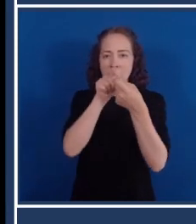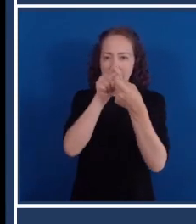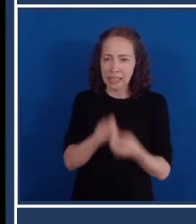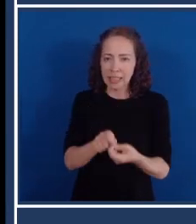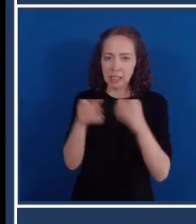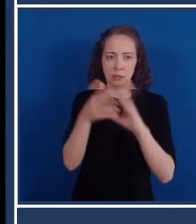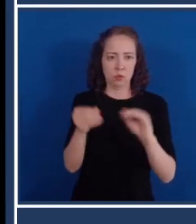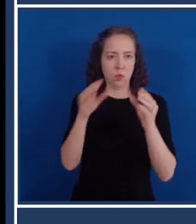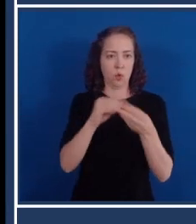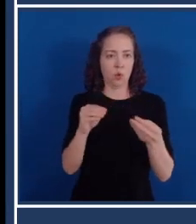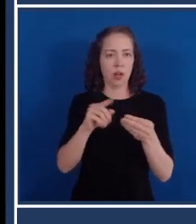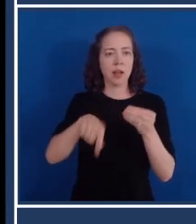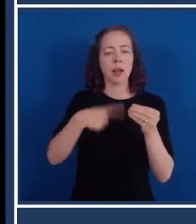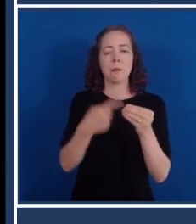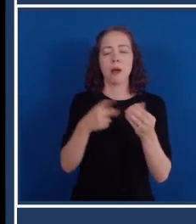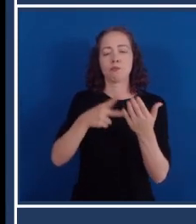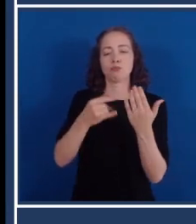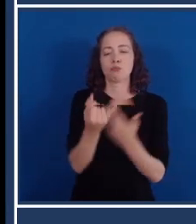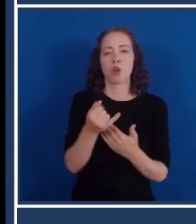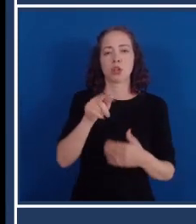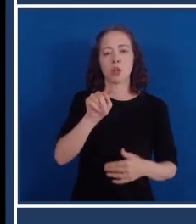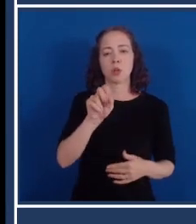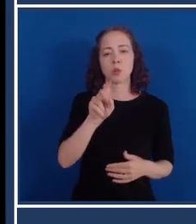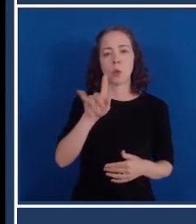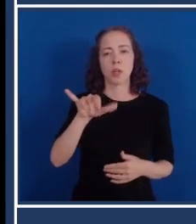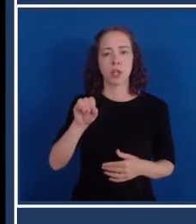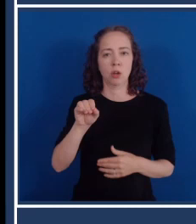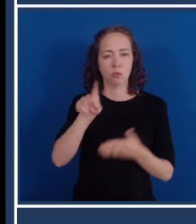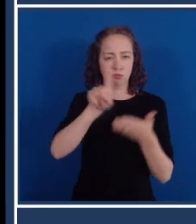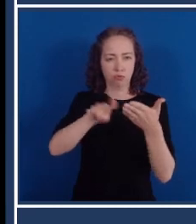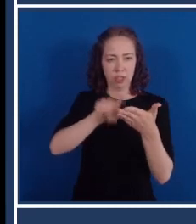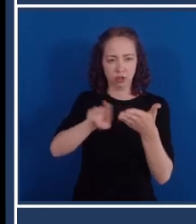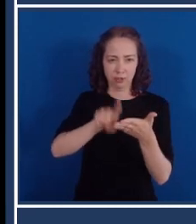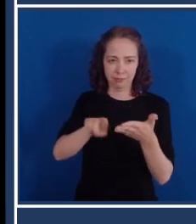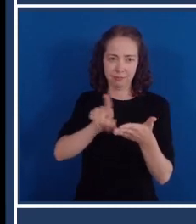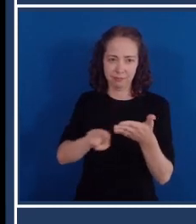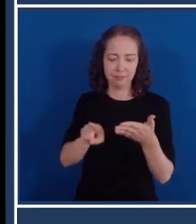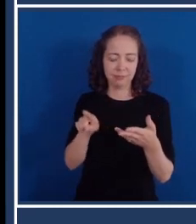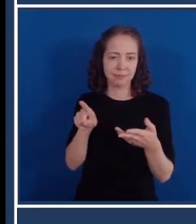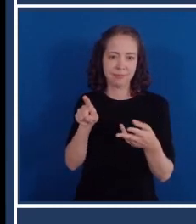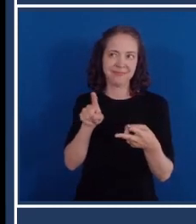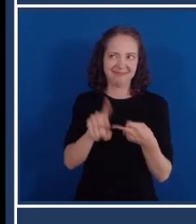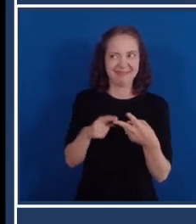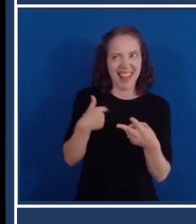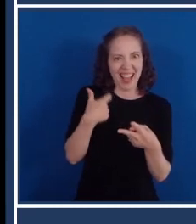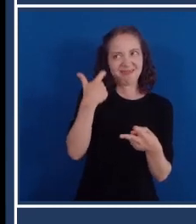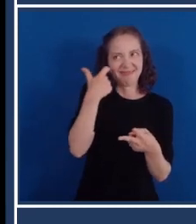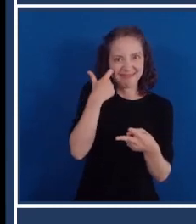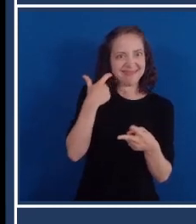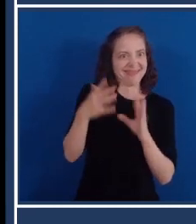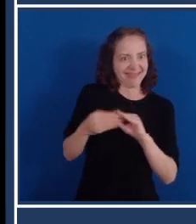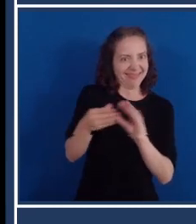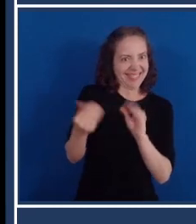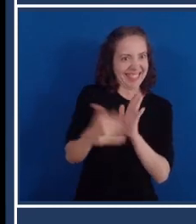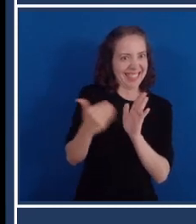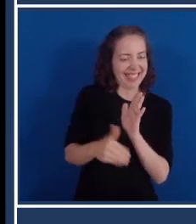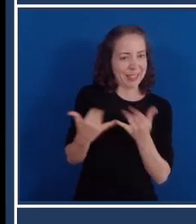Project Tokyo research effort that's been central to my talk today. That link